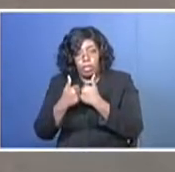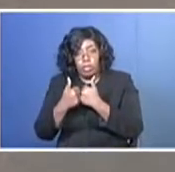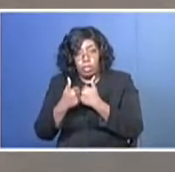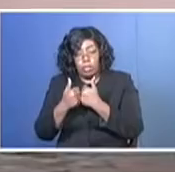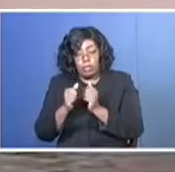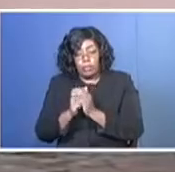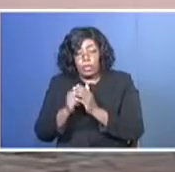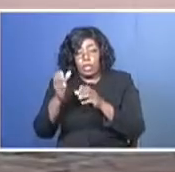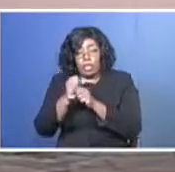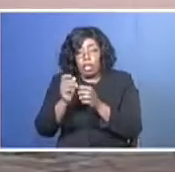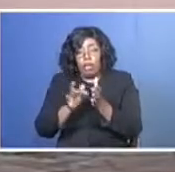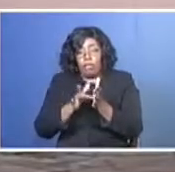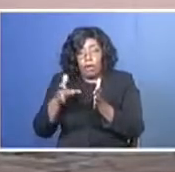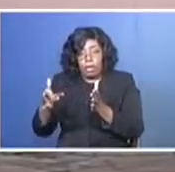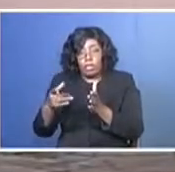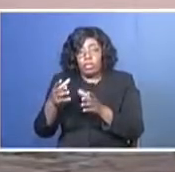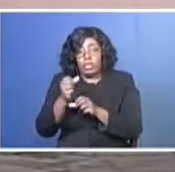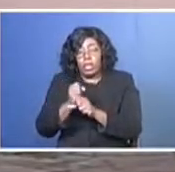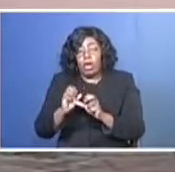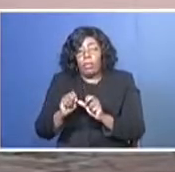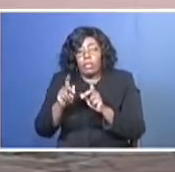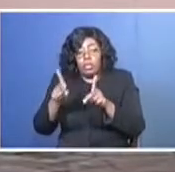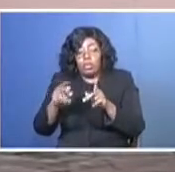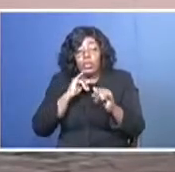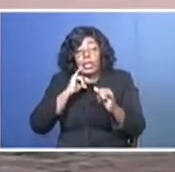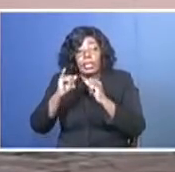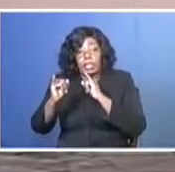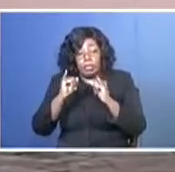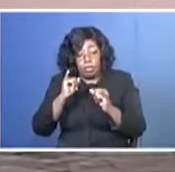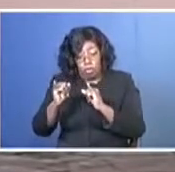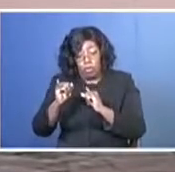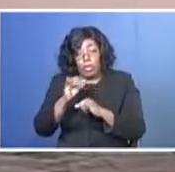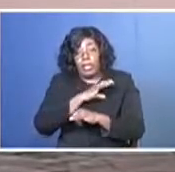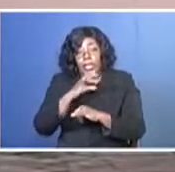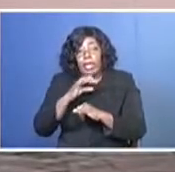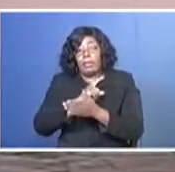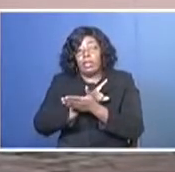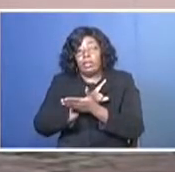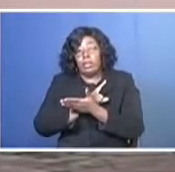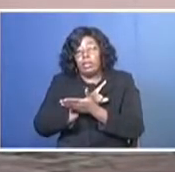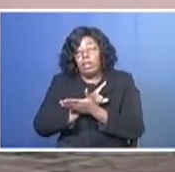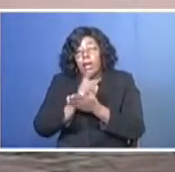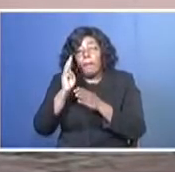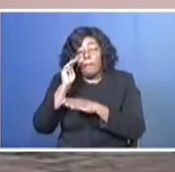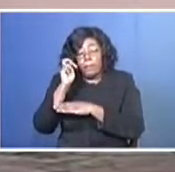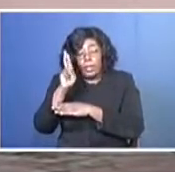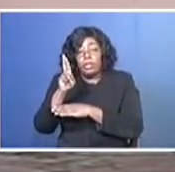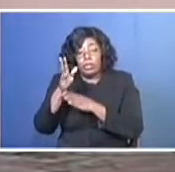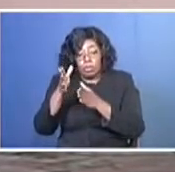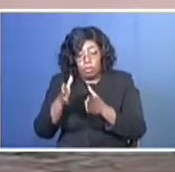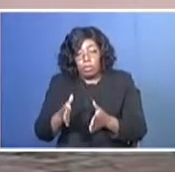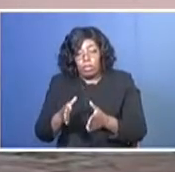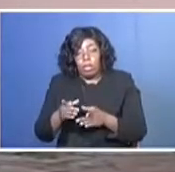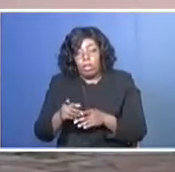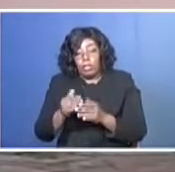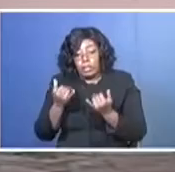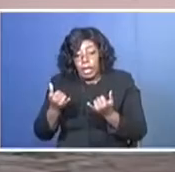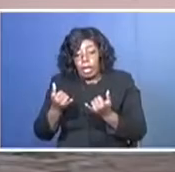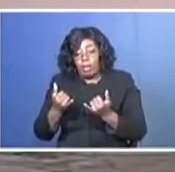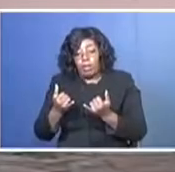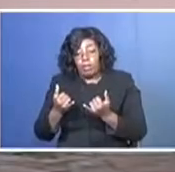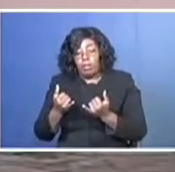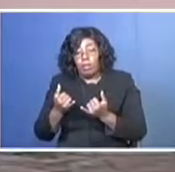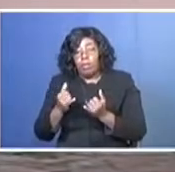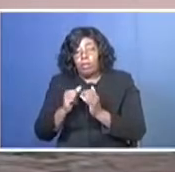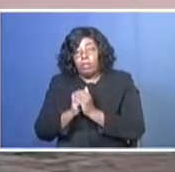taken advantage of the opportunity to interview cabinet ministers before their weekly meeting. However, members of the media complained they